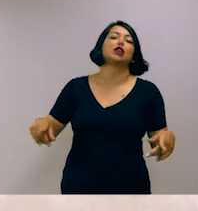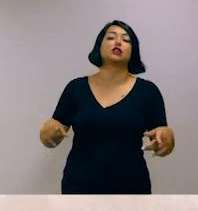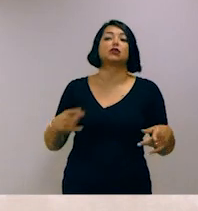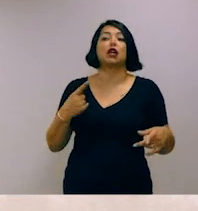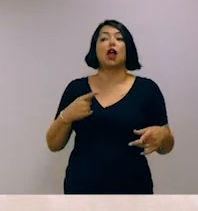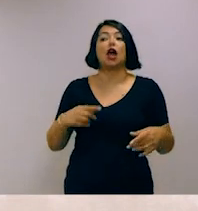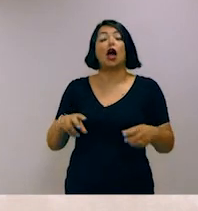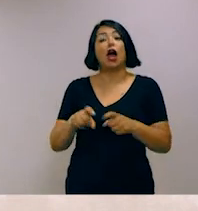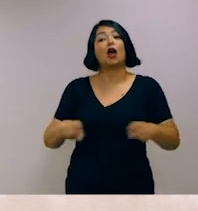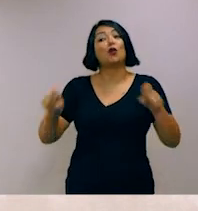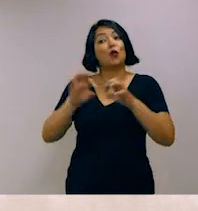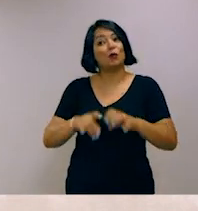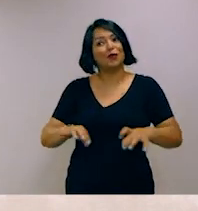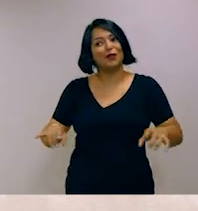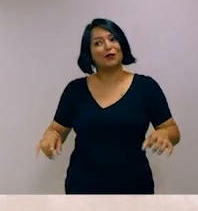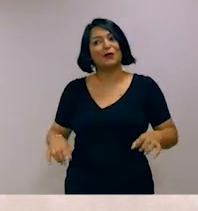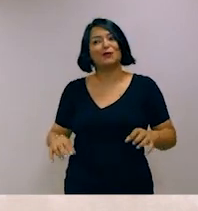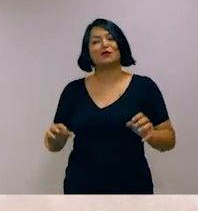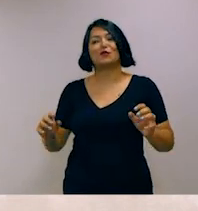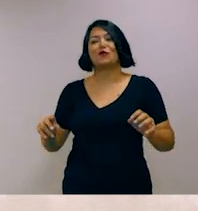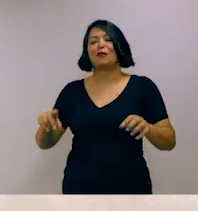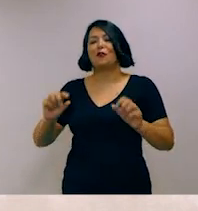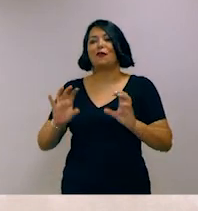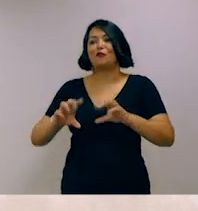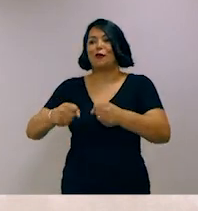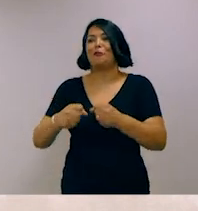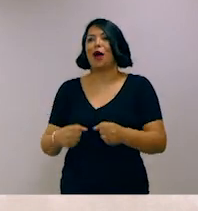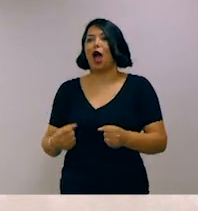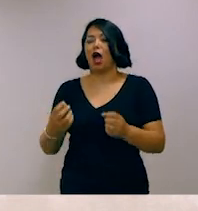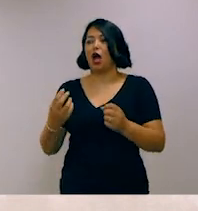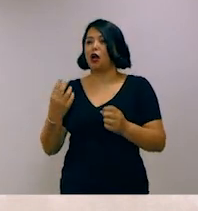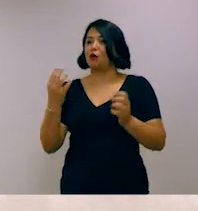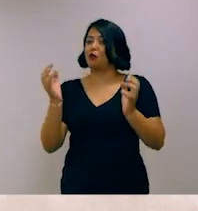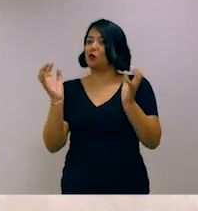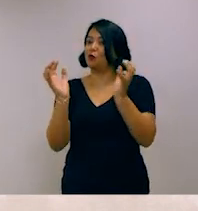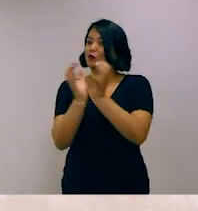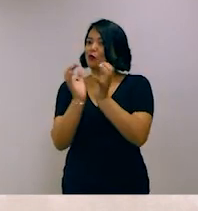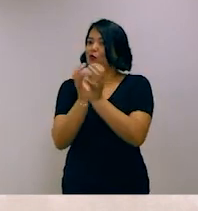know. My algorithm identified